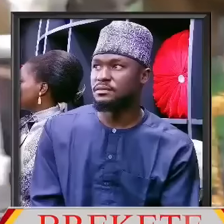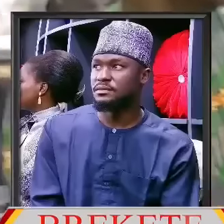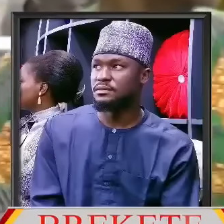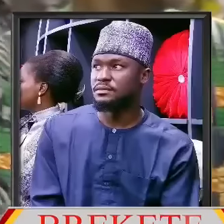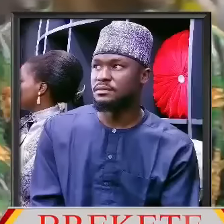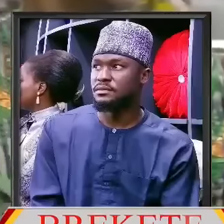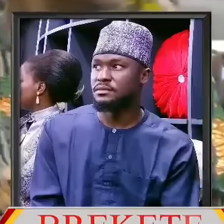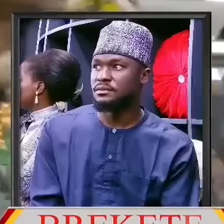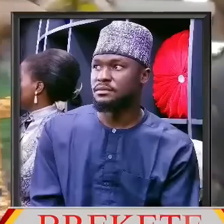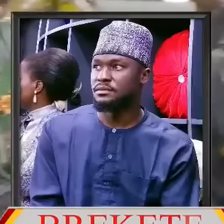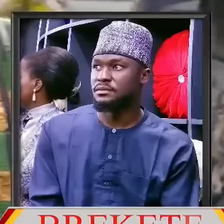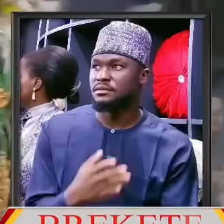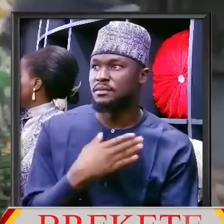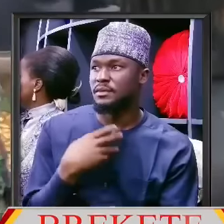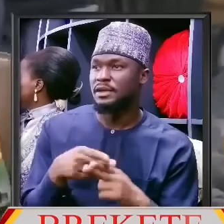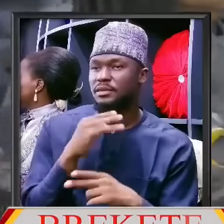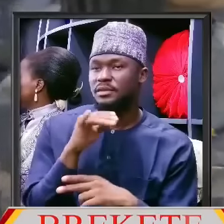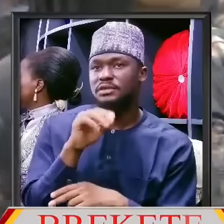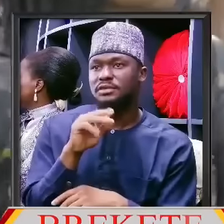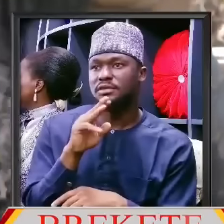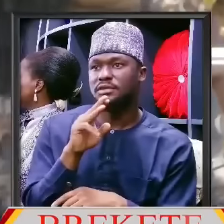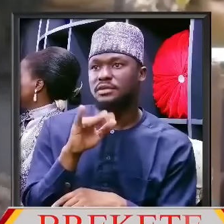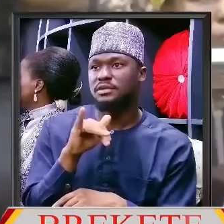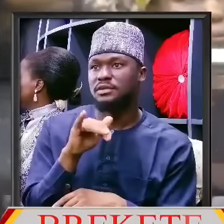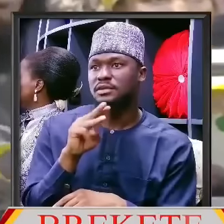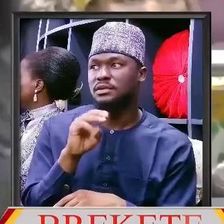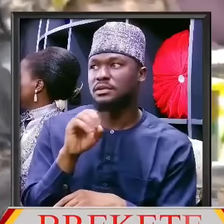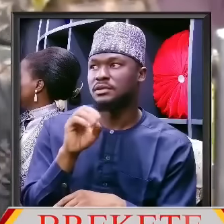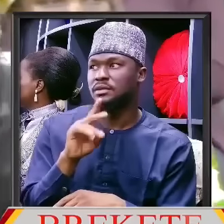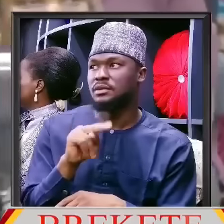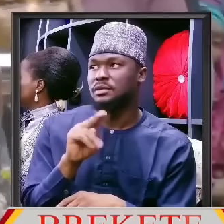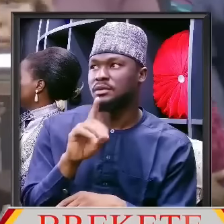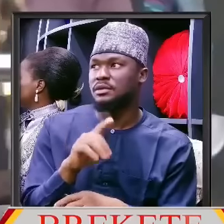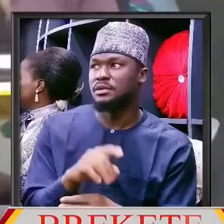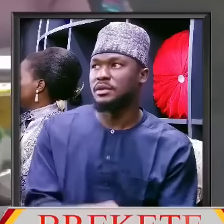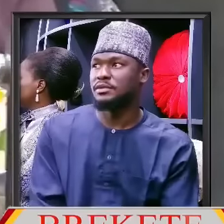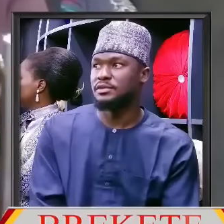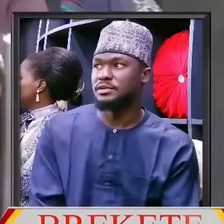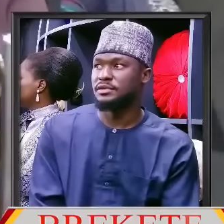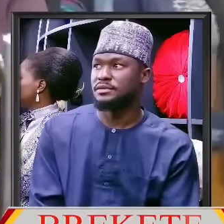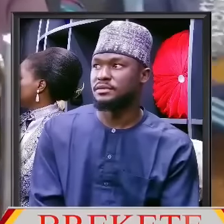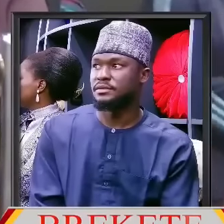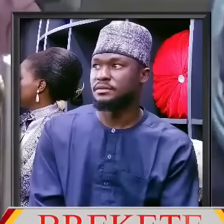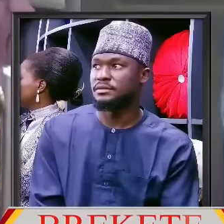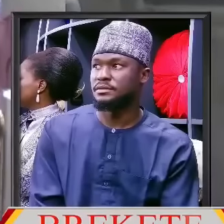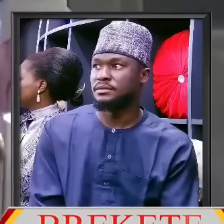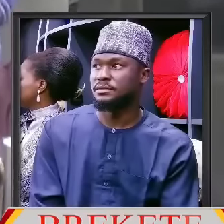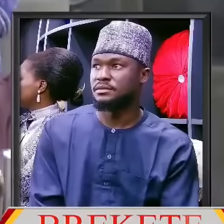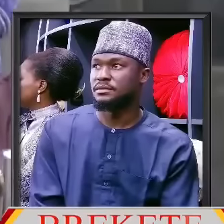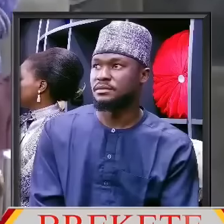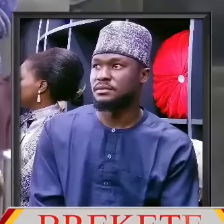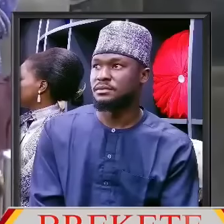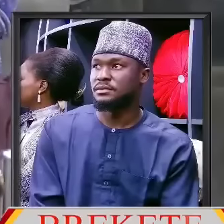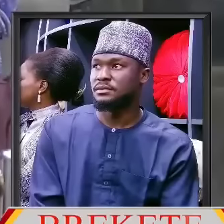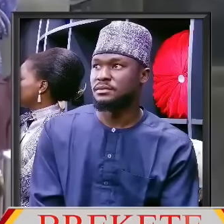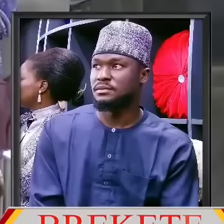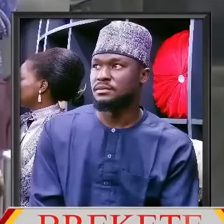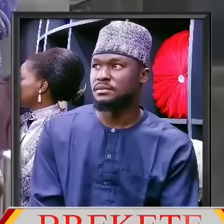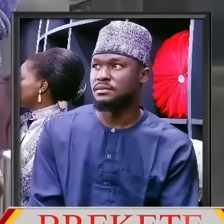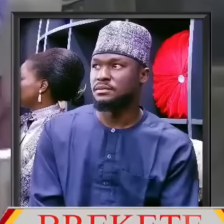My name na Raymond Oyonye. Parent. Thank you, Yankee, for arranging the seats for them. This na elderly people may they no come